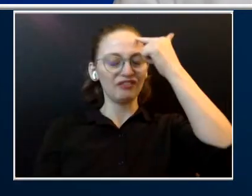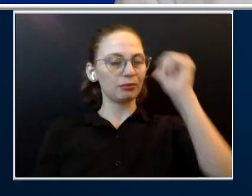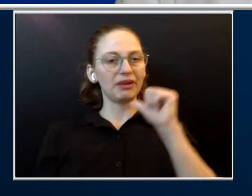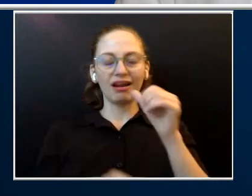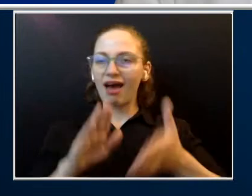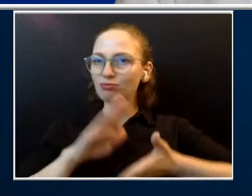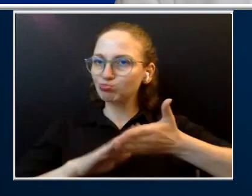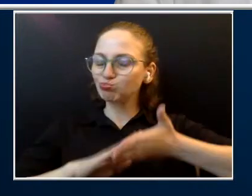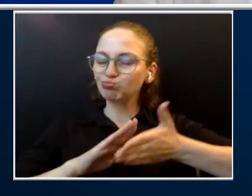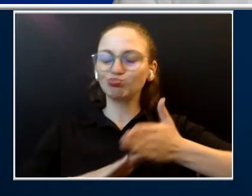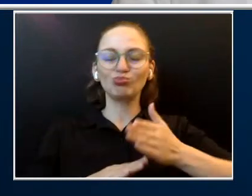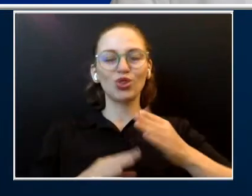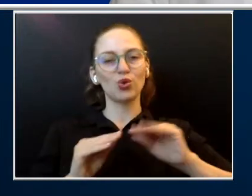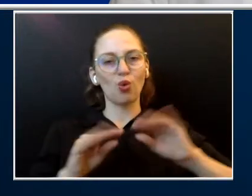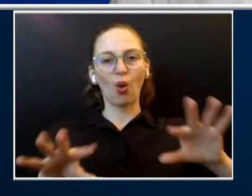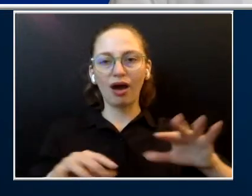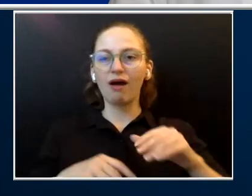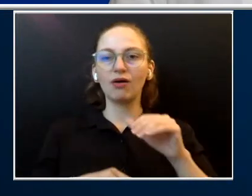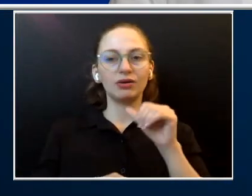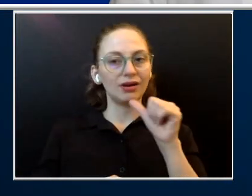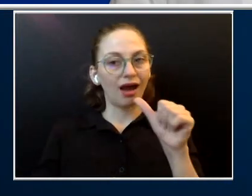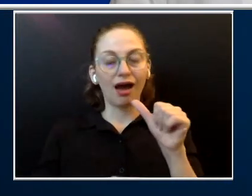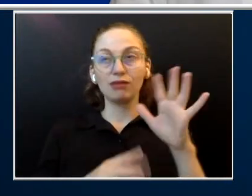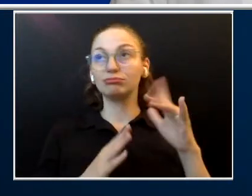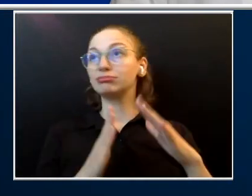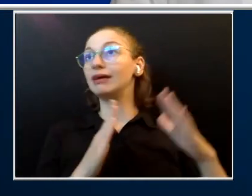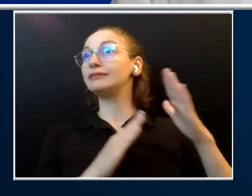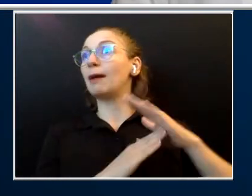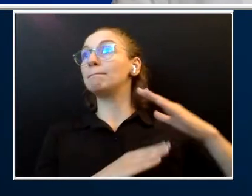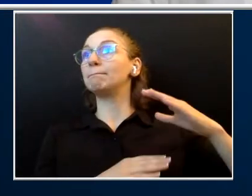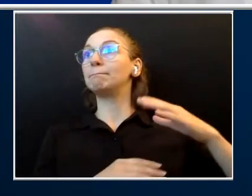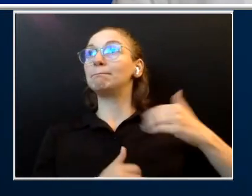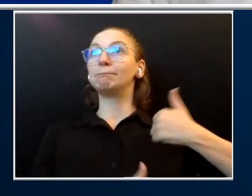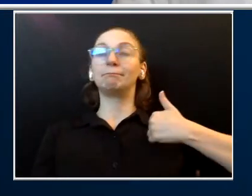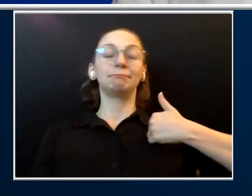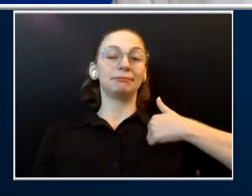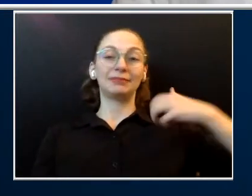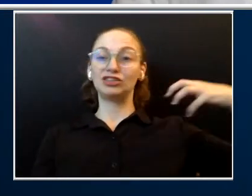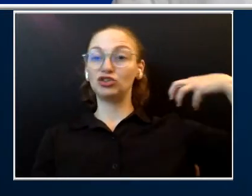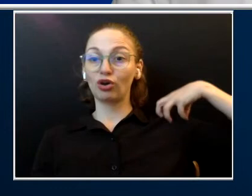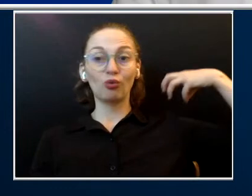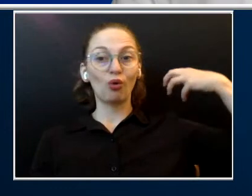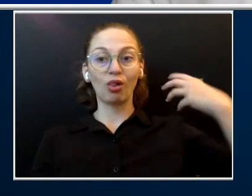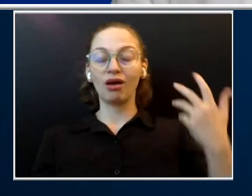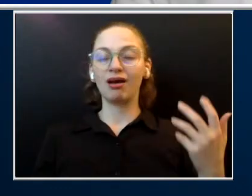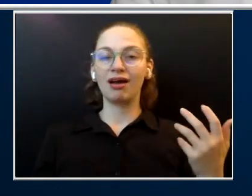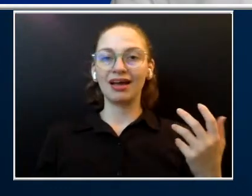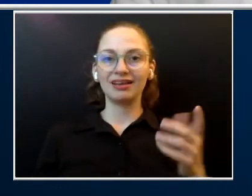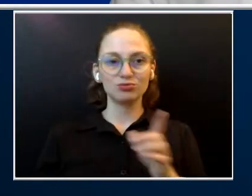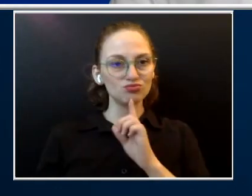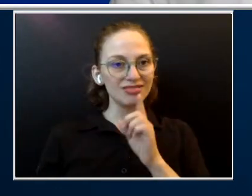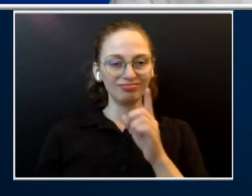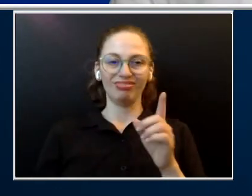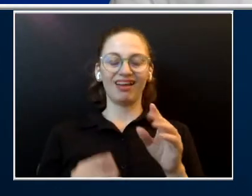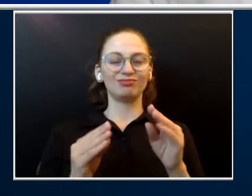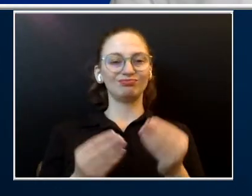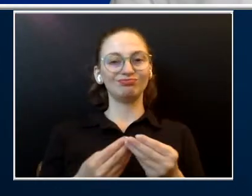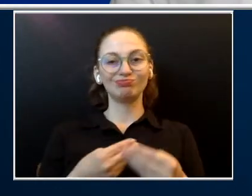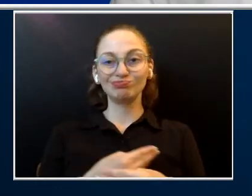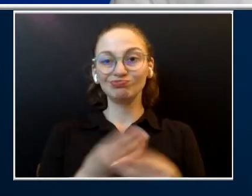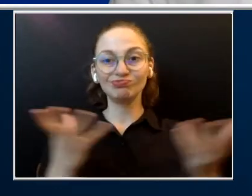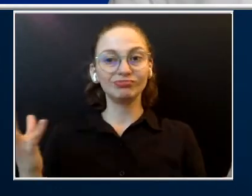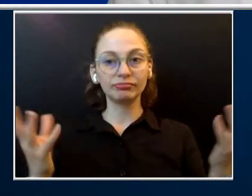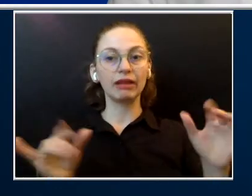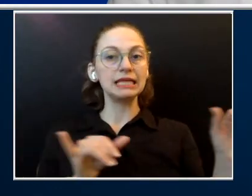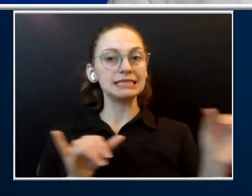lot of stuff going on around it. It's more like, quite frankly, how we would roll out all other vaccines. It's not special in that regard. It's been a little